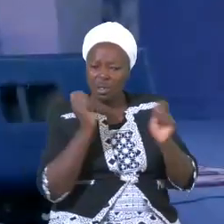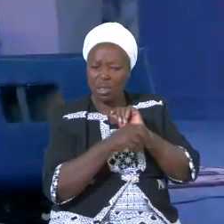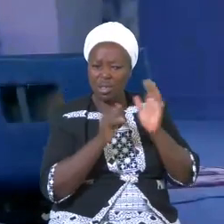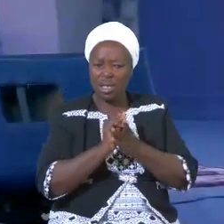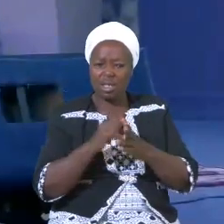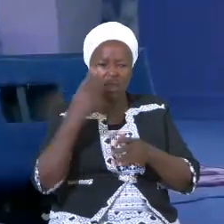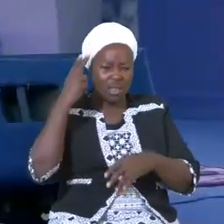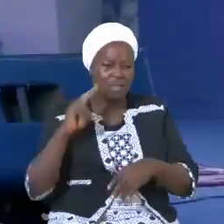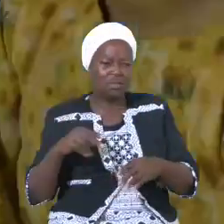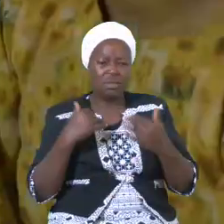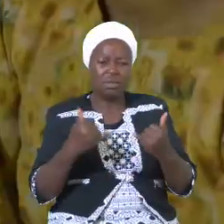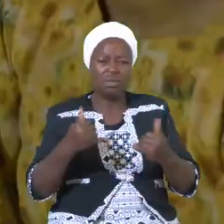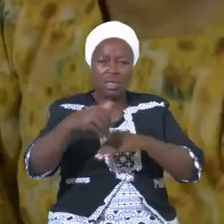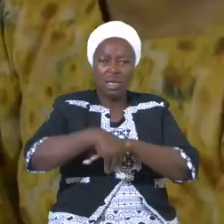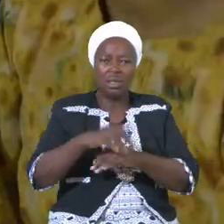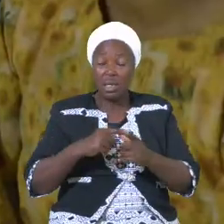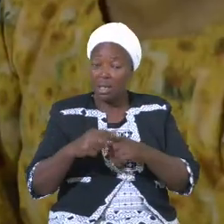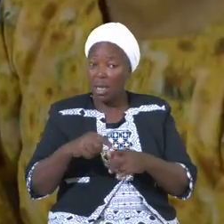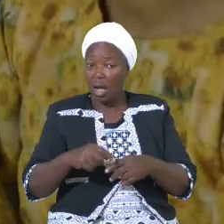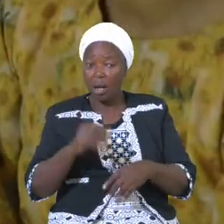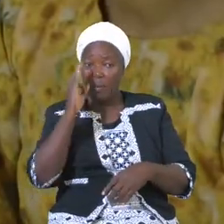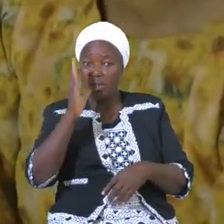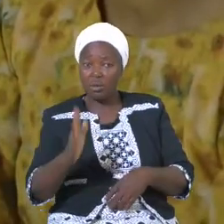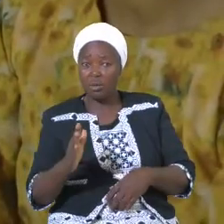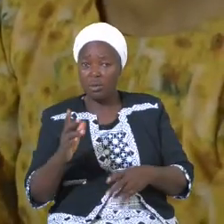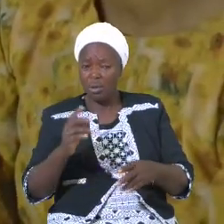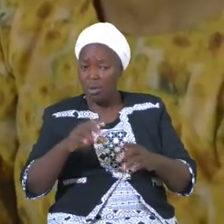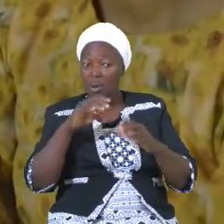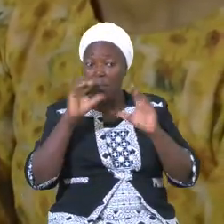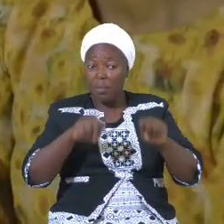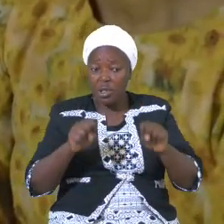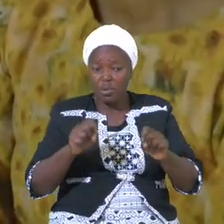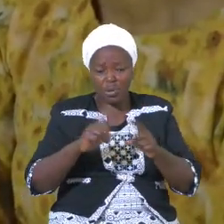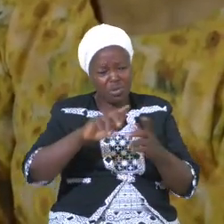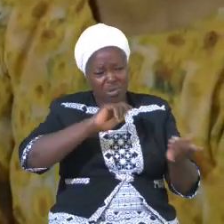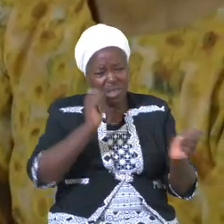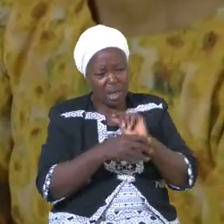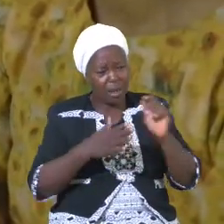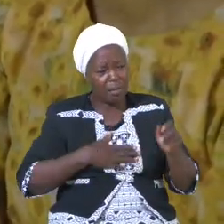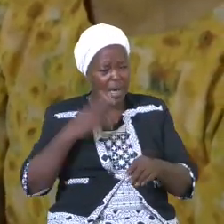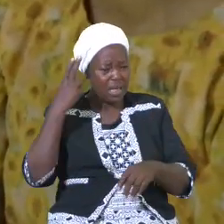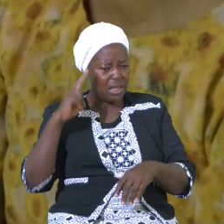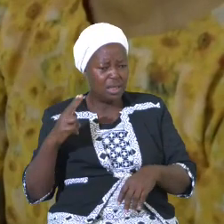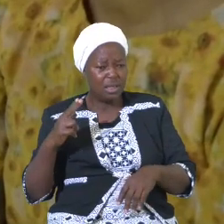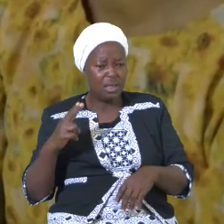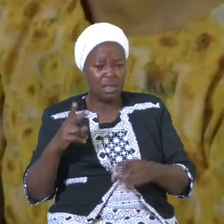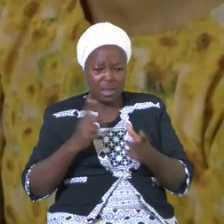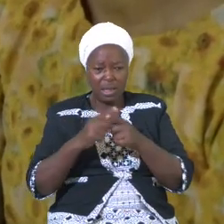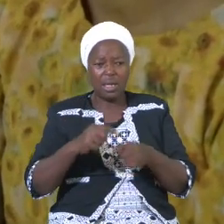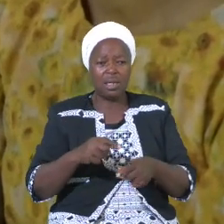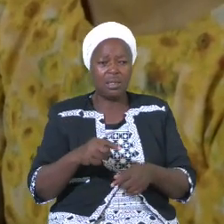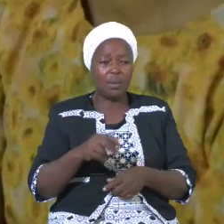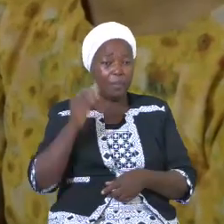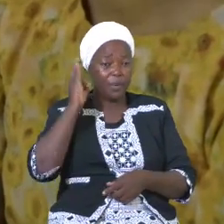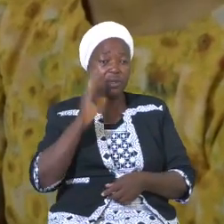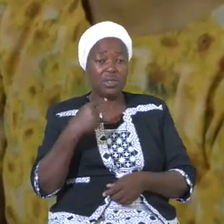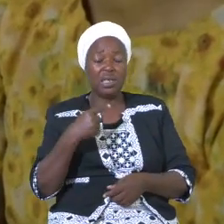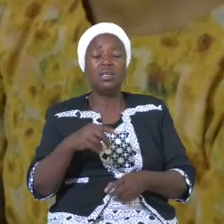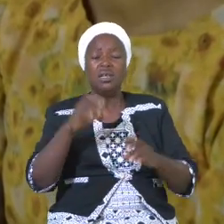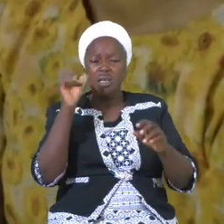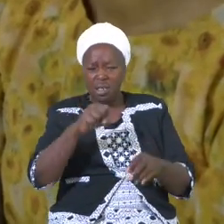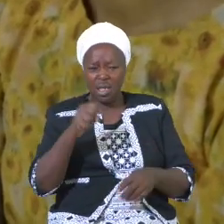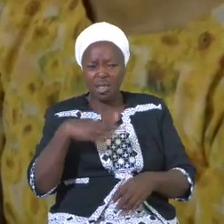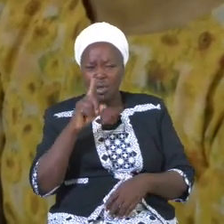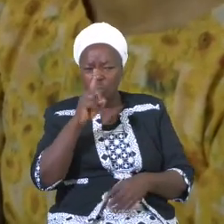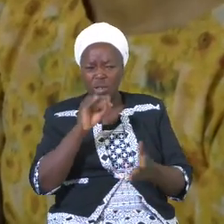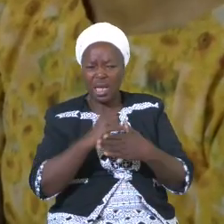personal possible to change my history i said yes the one who created you that